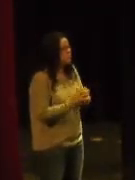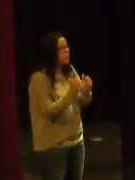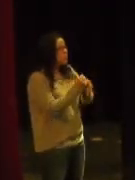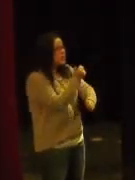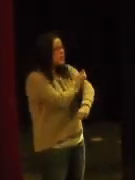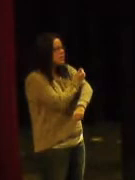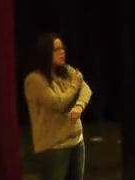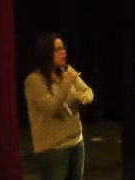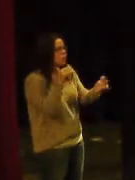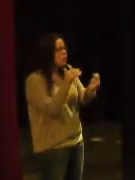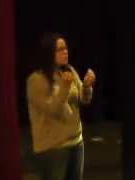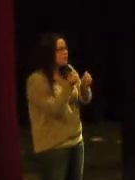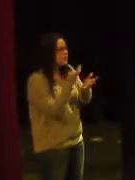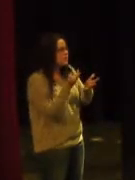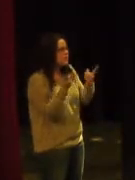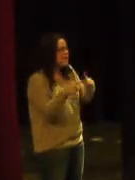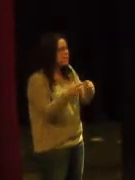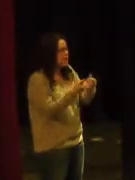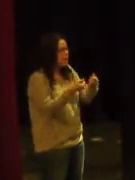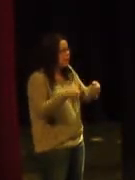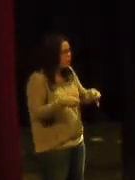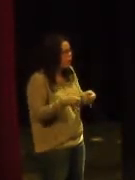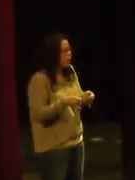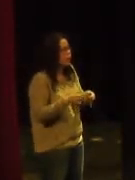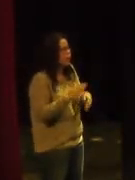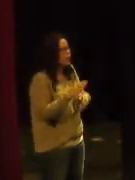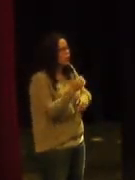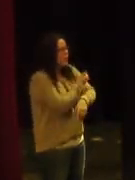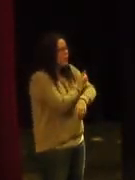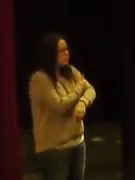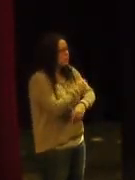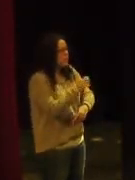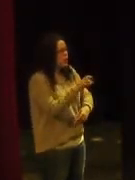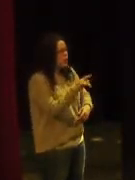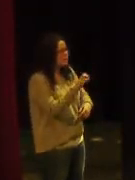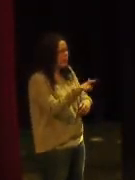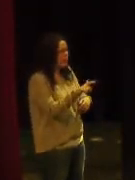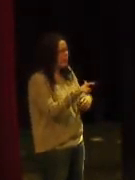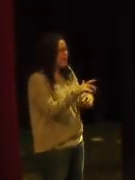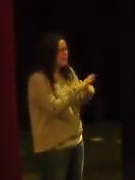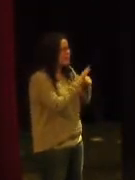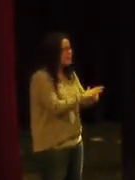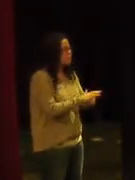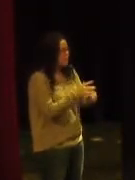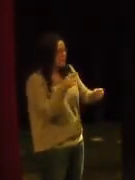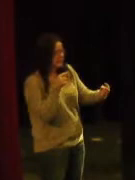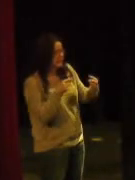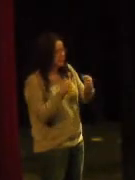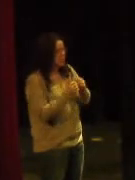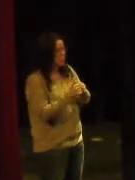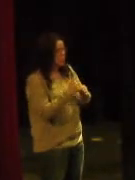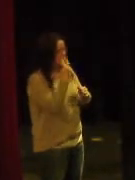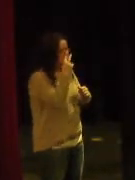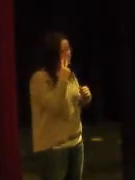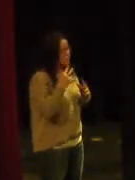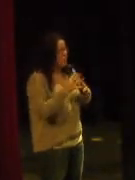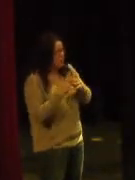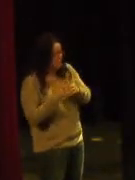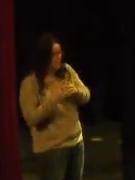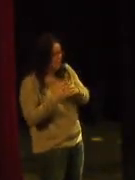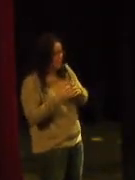wars going on and the border and the drug cartels, there's been some tension between Mexico and America. Would you say it's a big part right now in